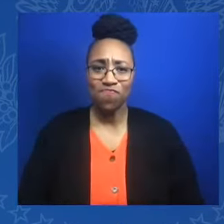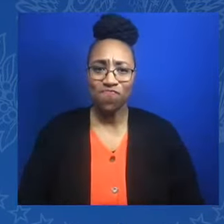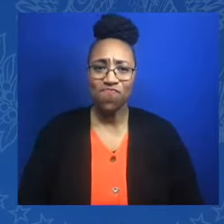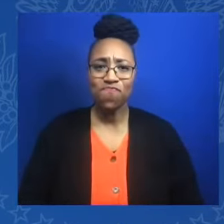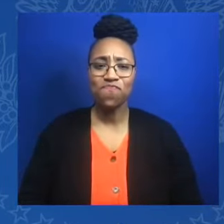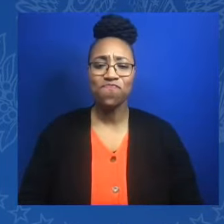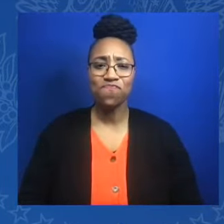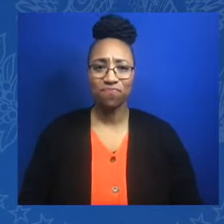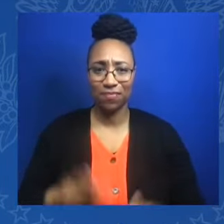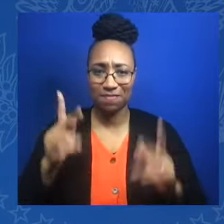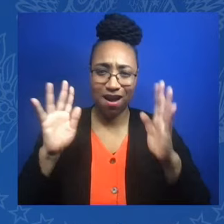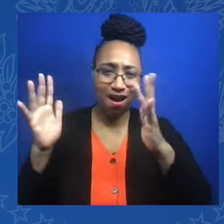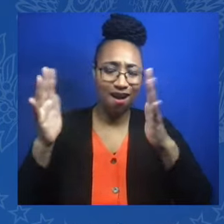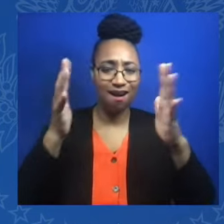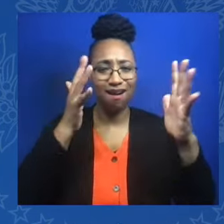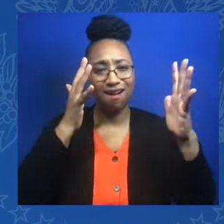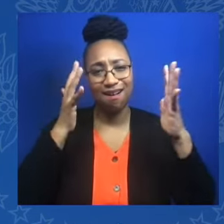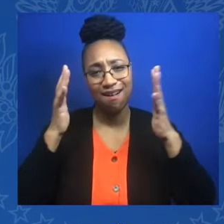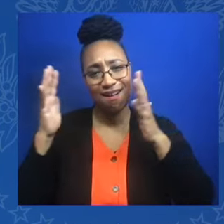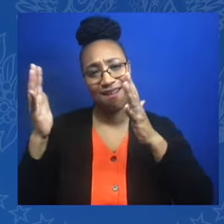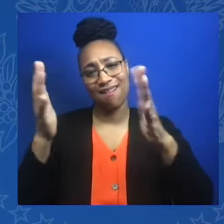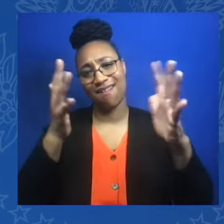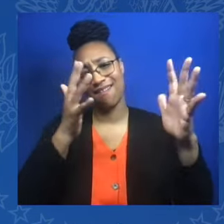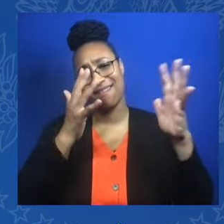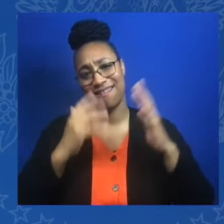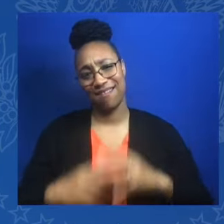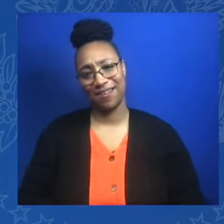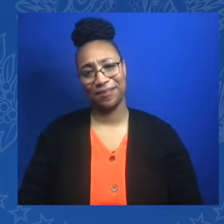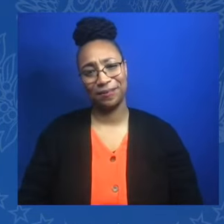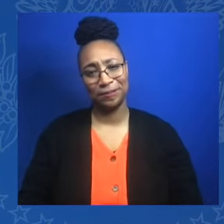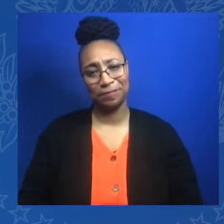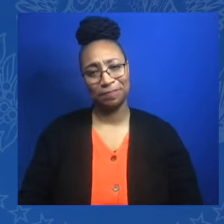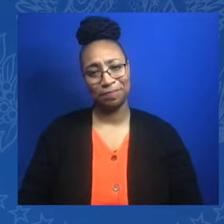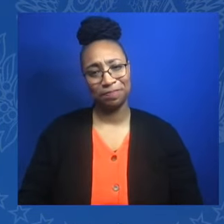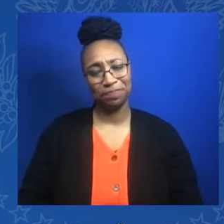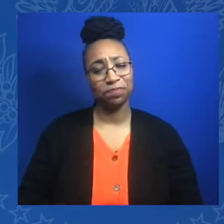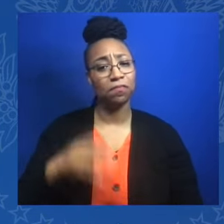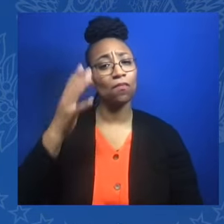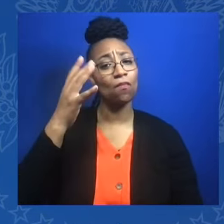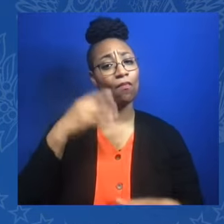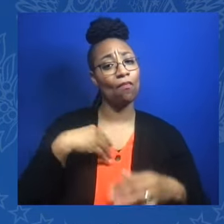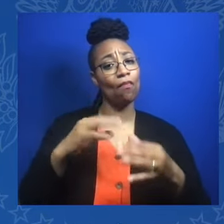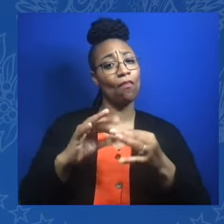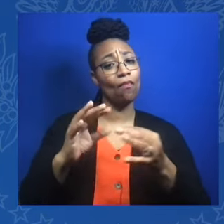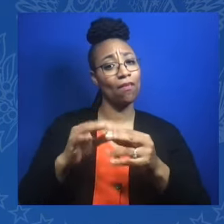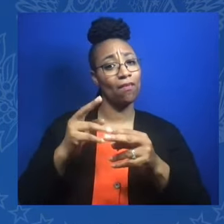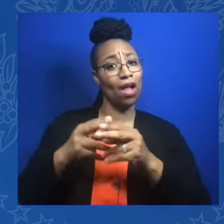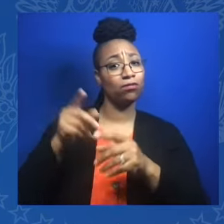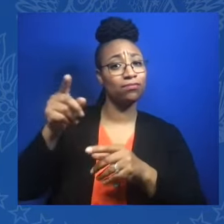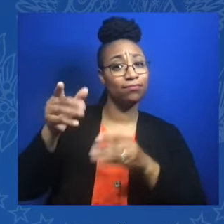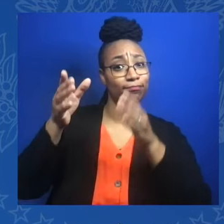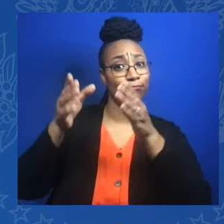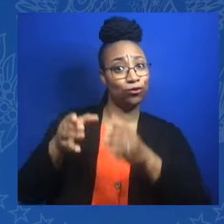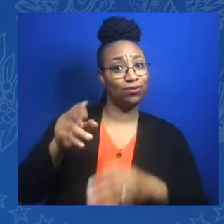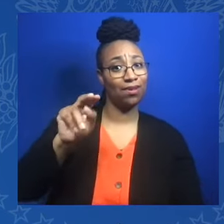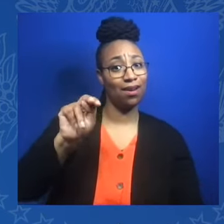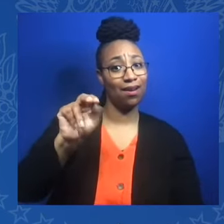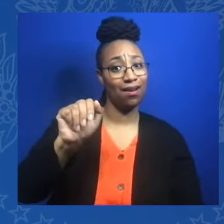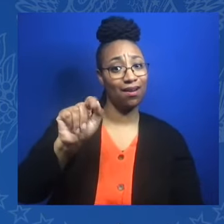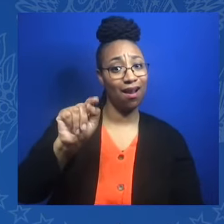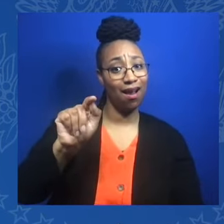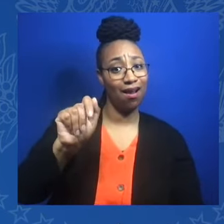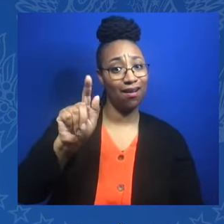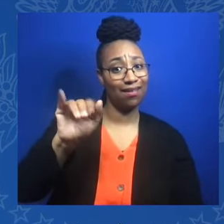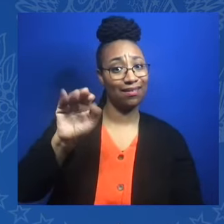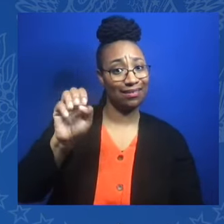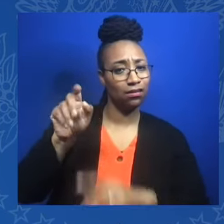But I bring up Natalia now not just because of what's happening over in Ukraine as we speak, but also because